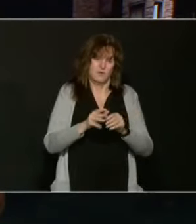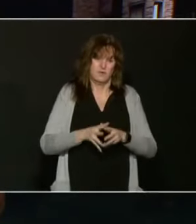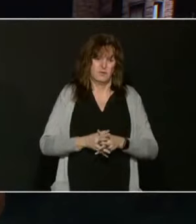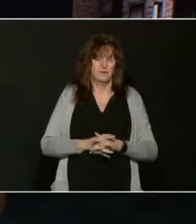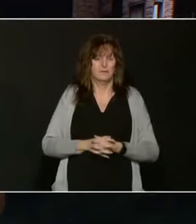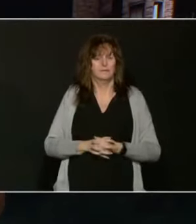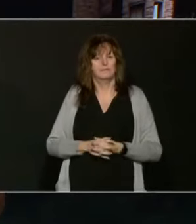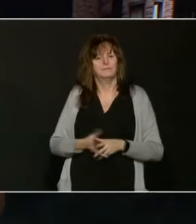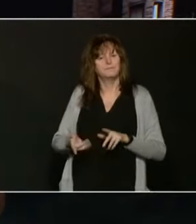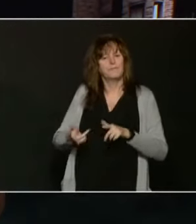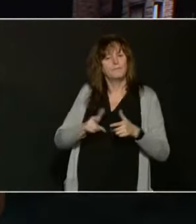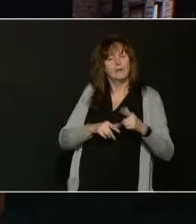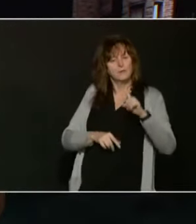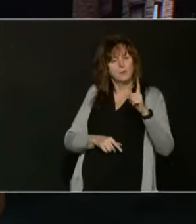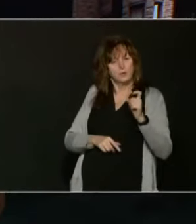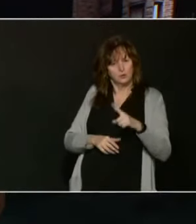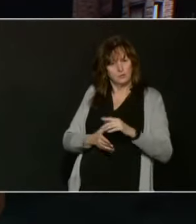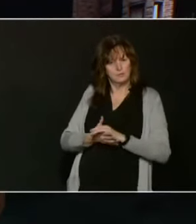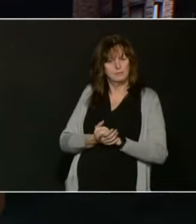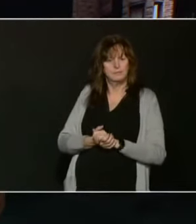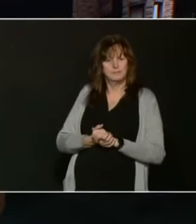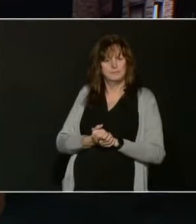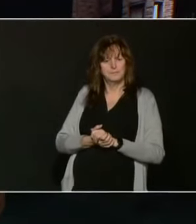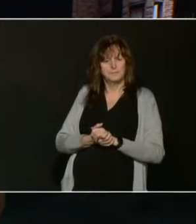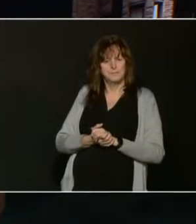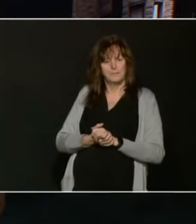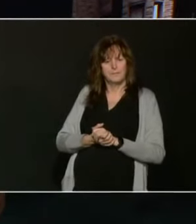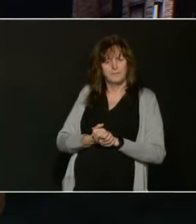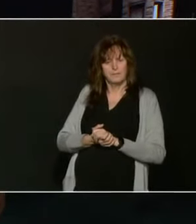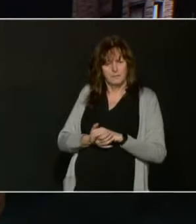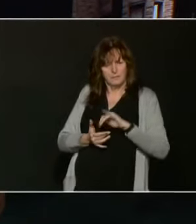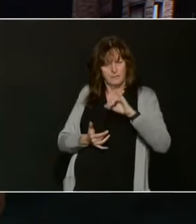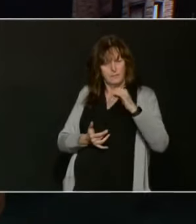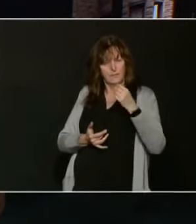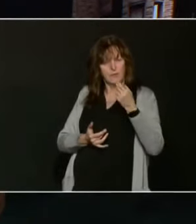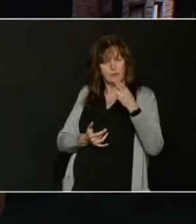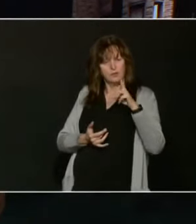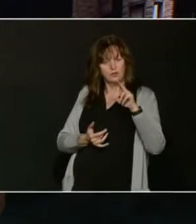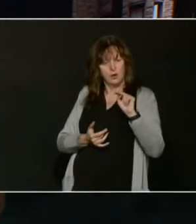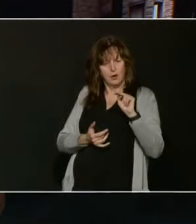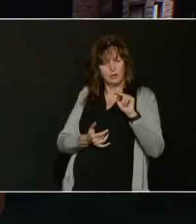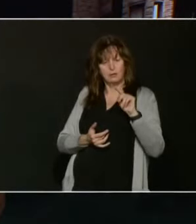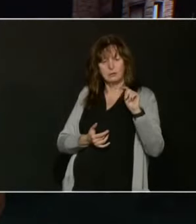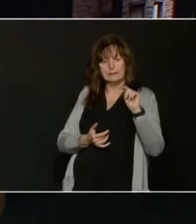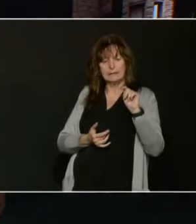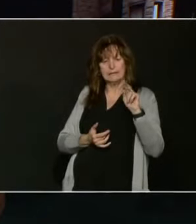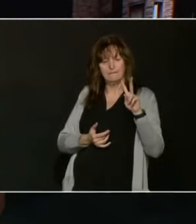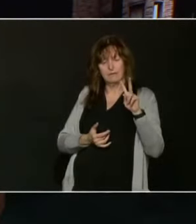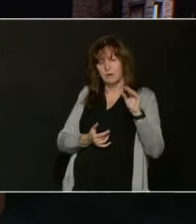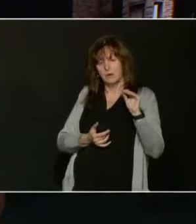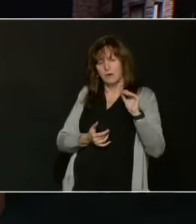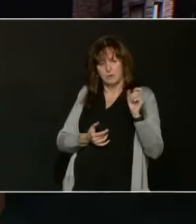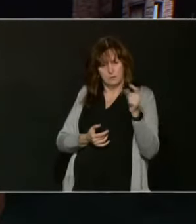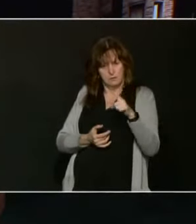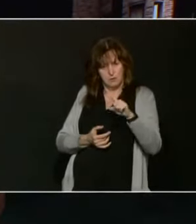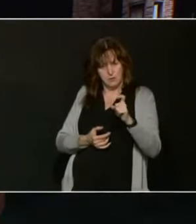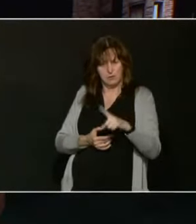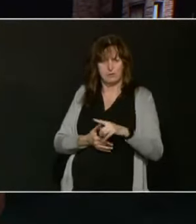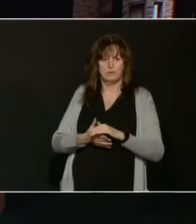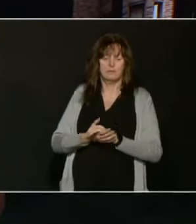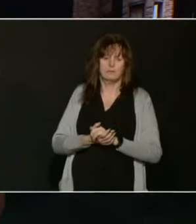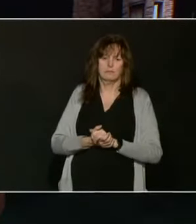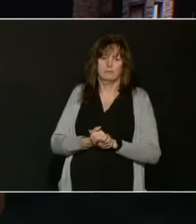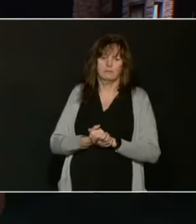Your next question comes from John McGrath from TVO. John, please go ahead.